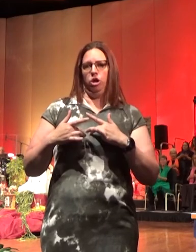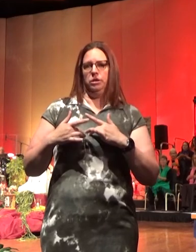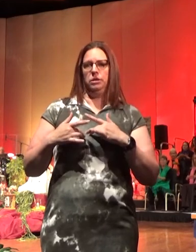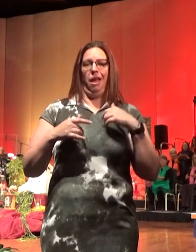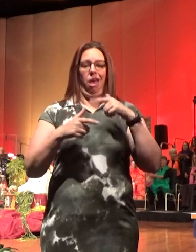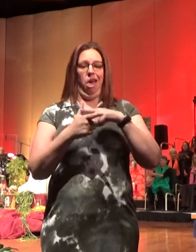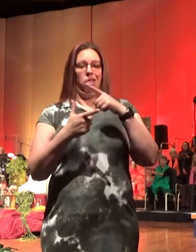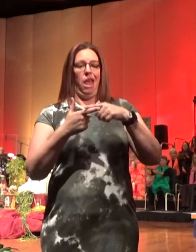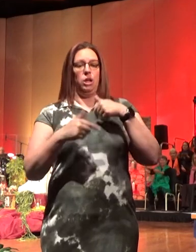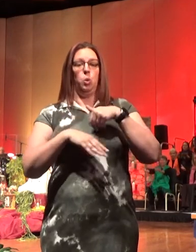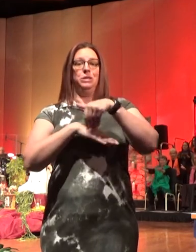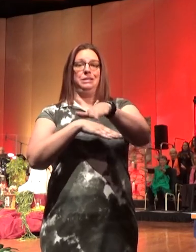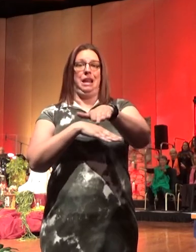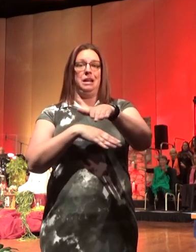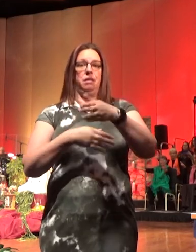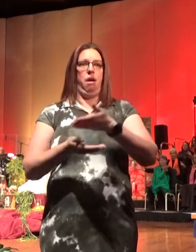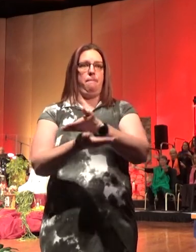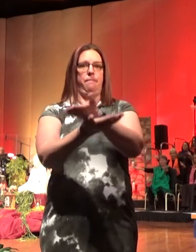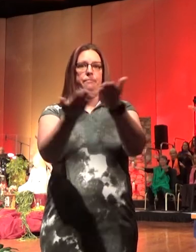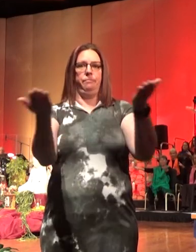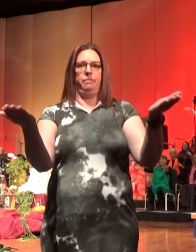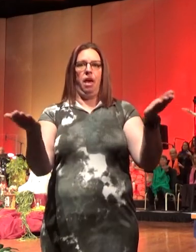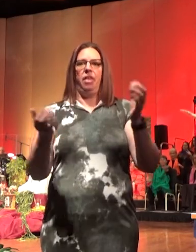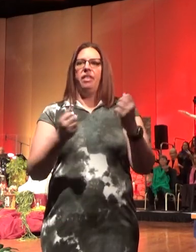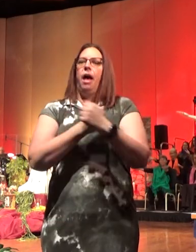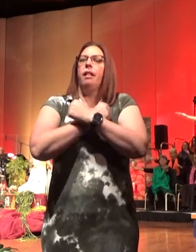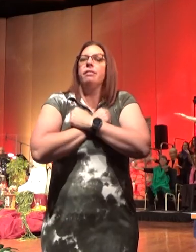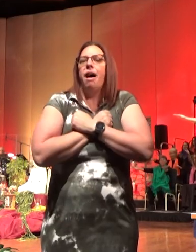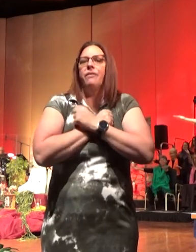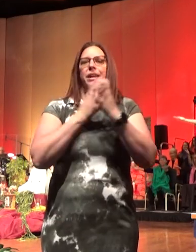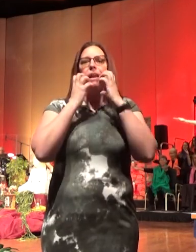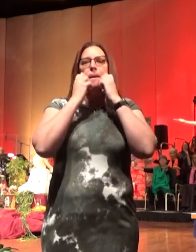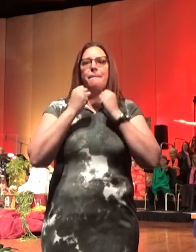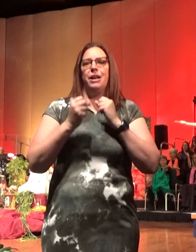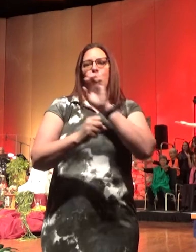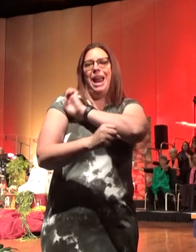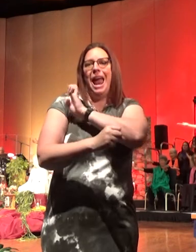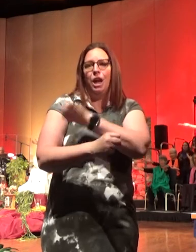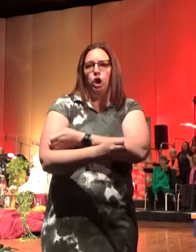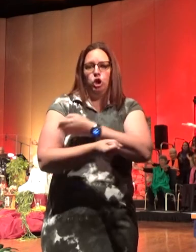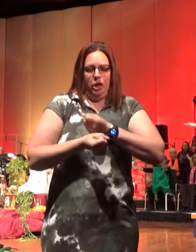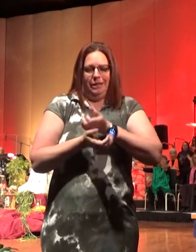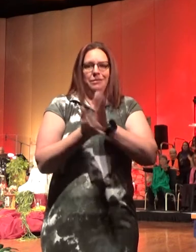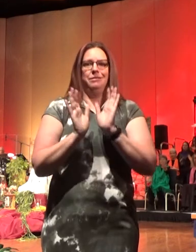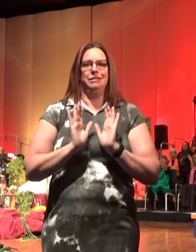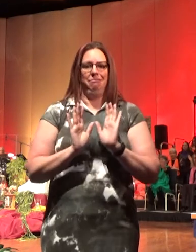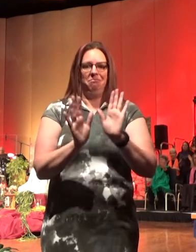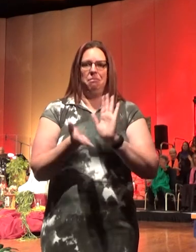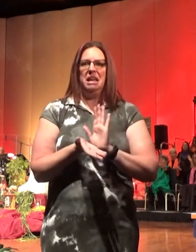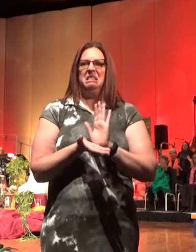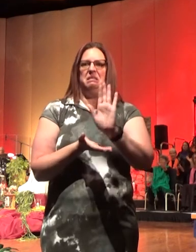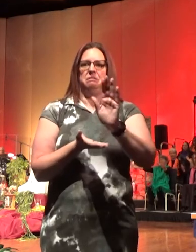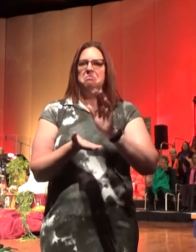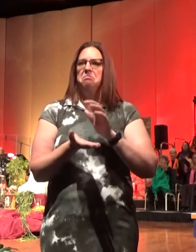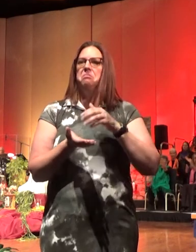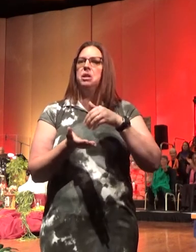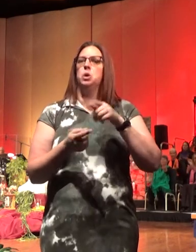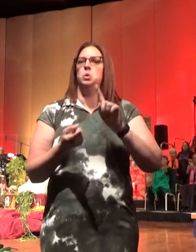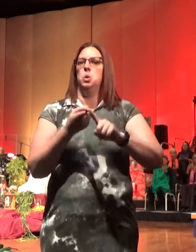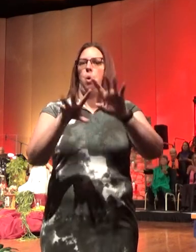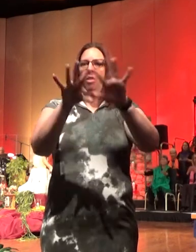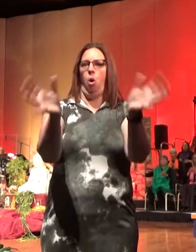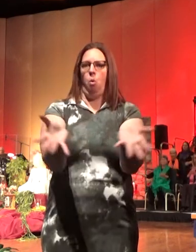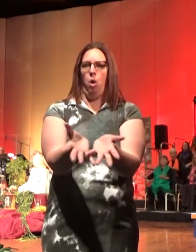out, this loving and compassionate energy, we send it out to the whole world. We will repeat this